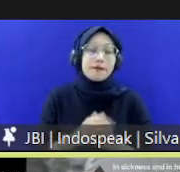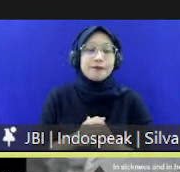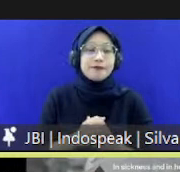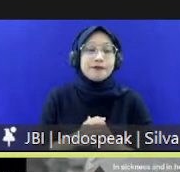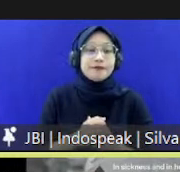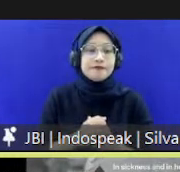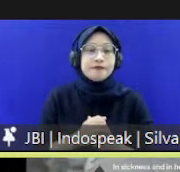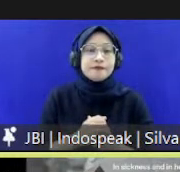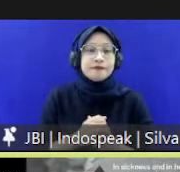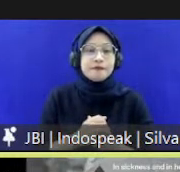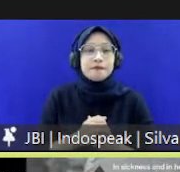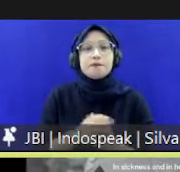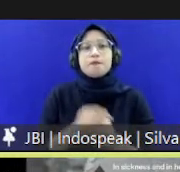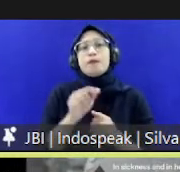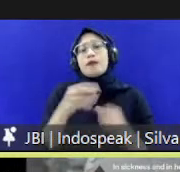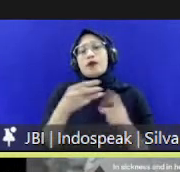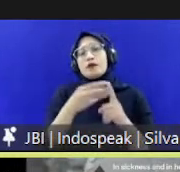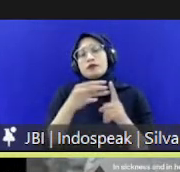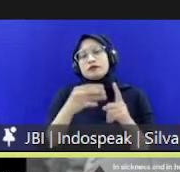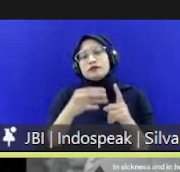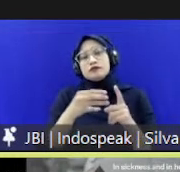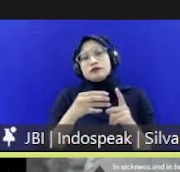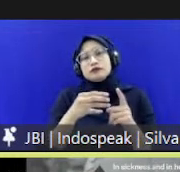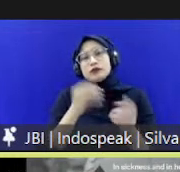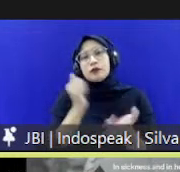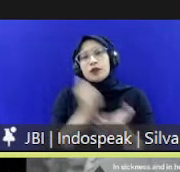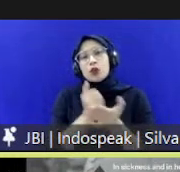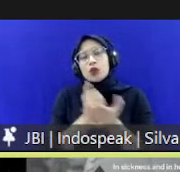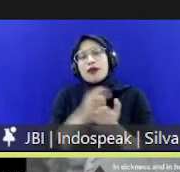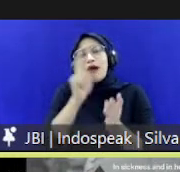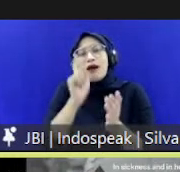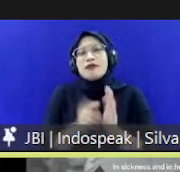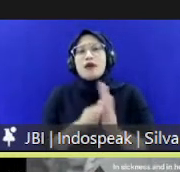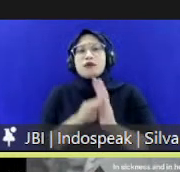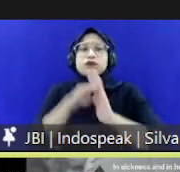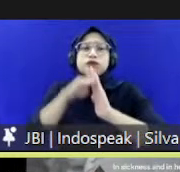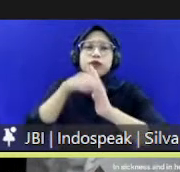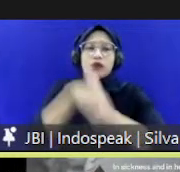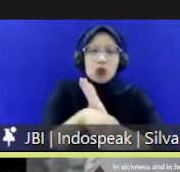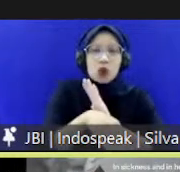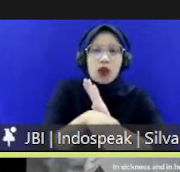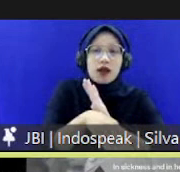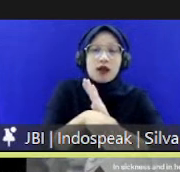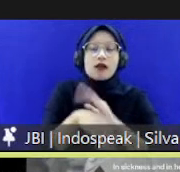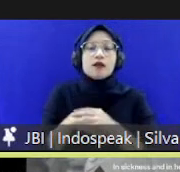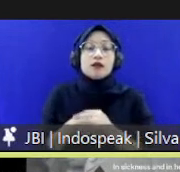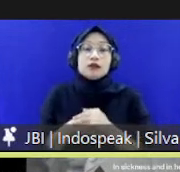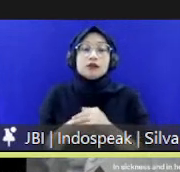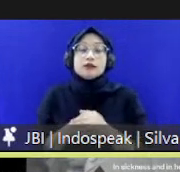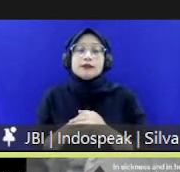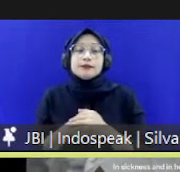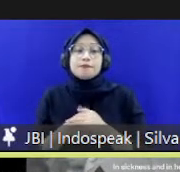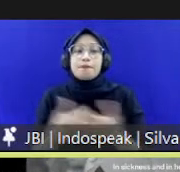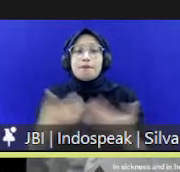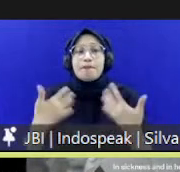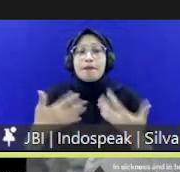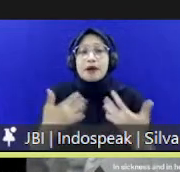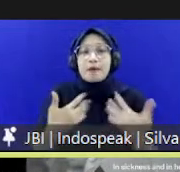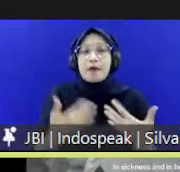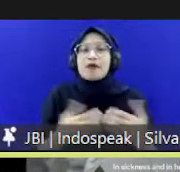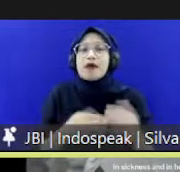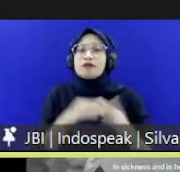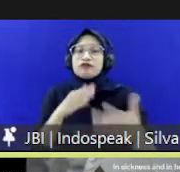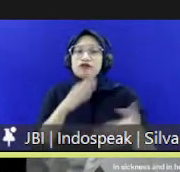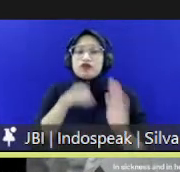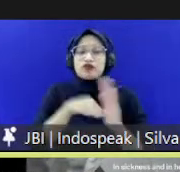generous coverage has been a structural deficit from the start. So how do we deal with the deficit? Well, we have